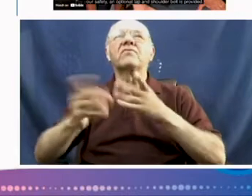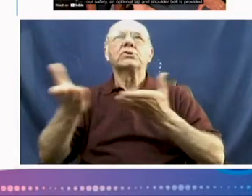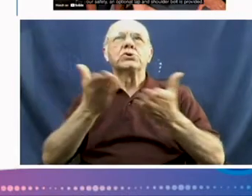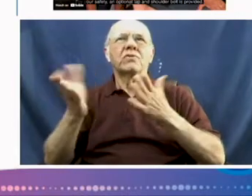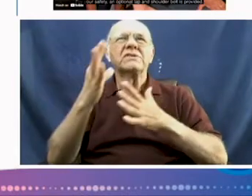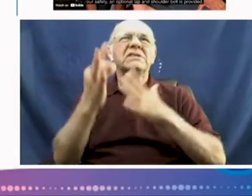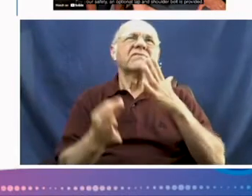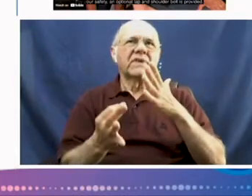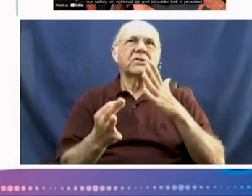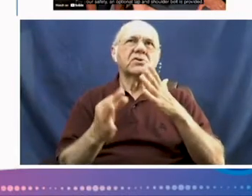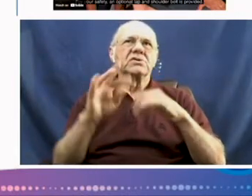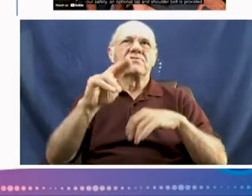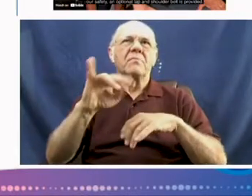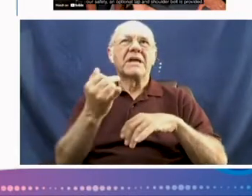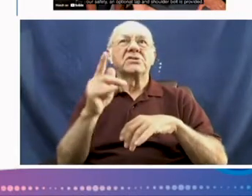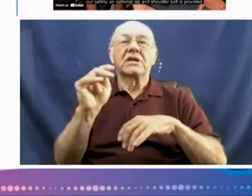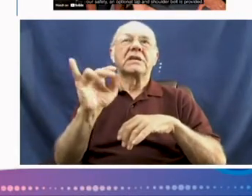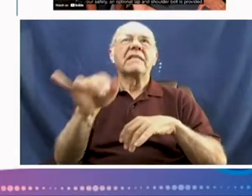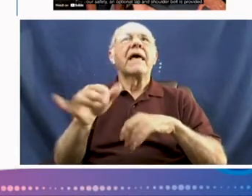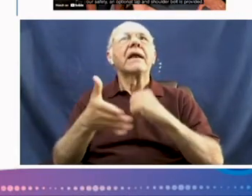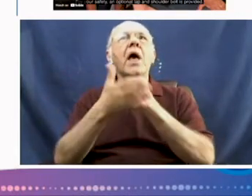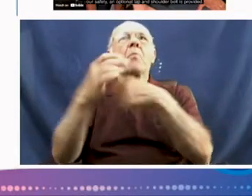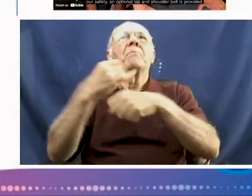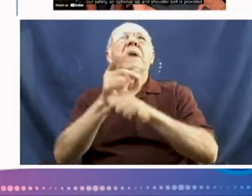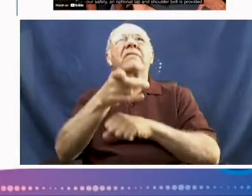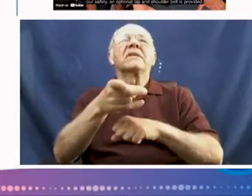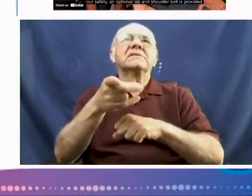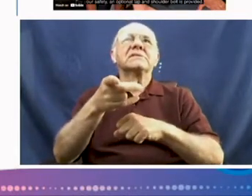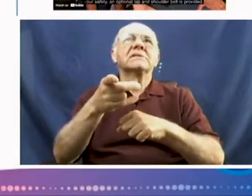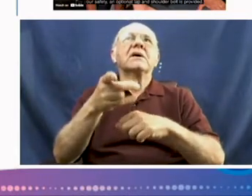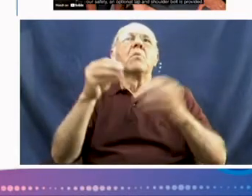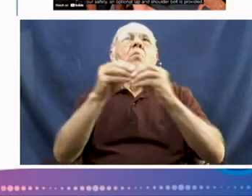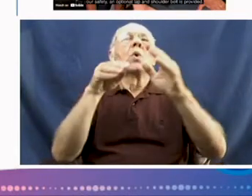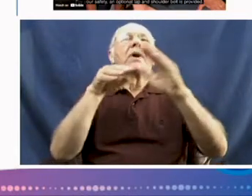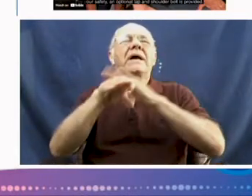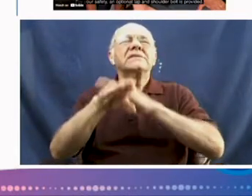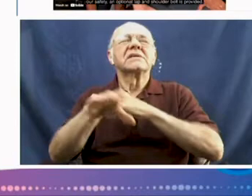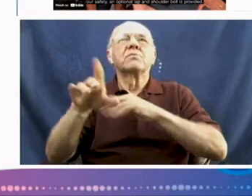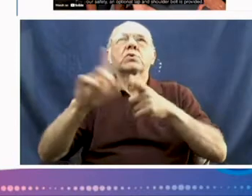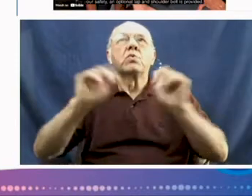make it accessible and inviting to all individuals, and